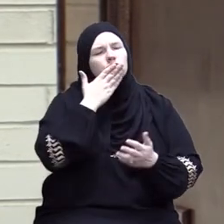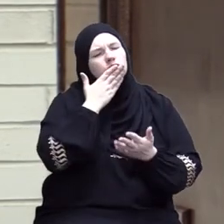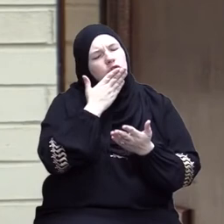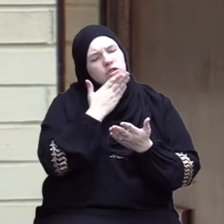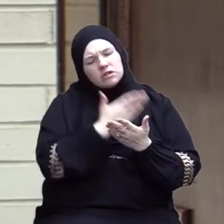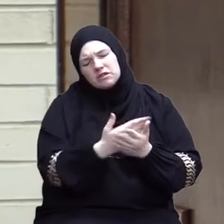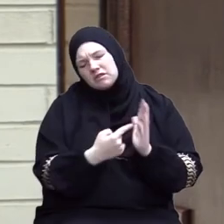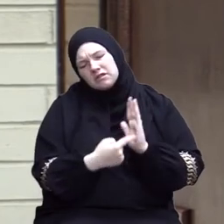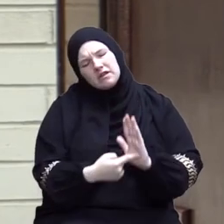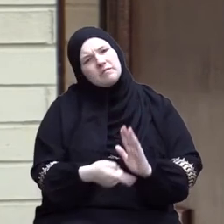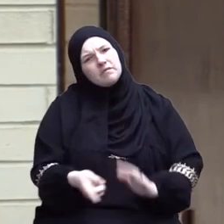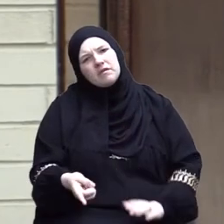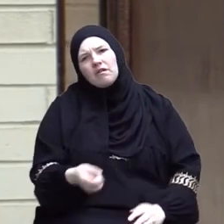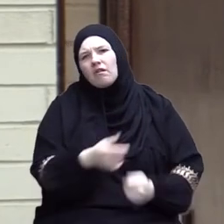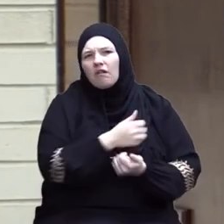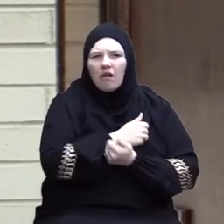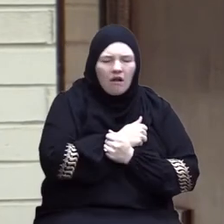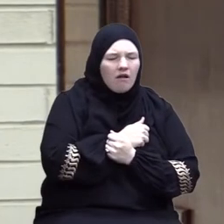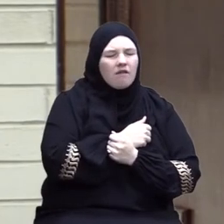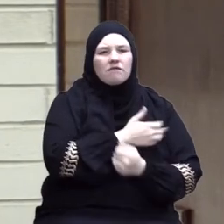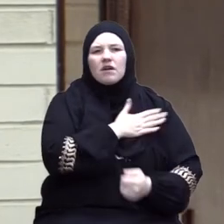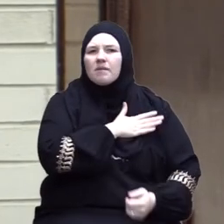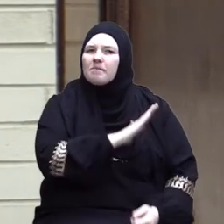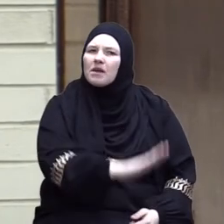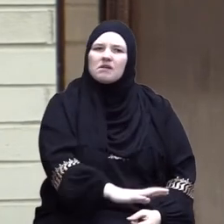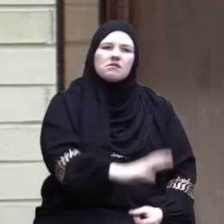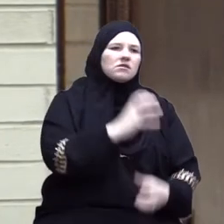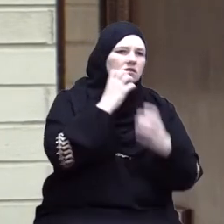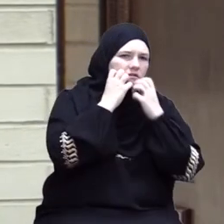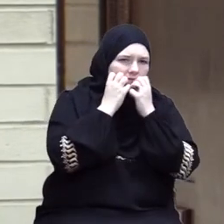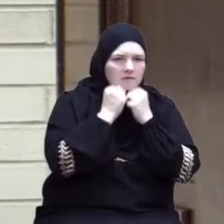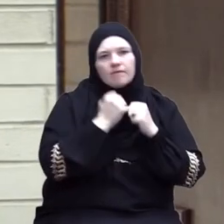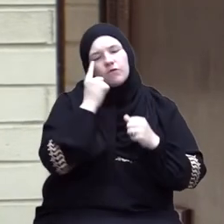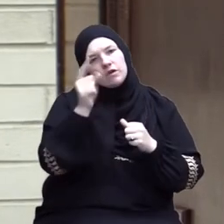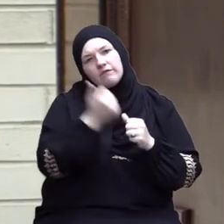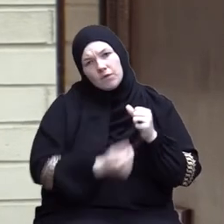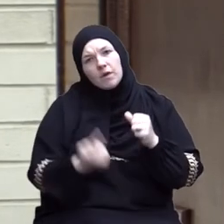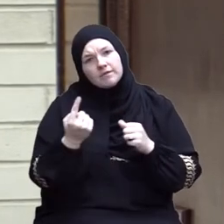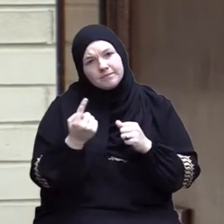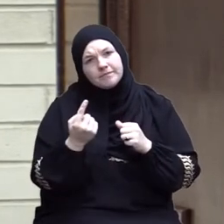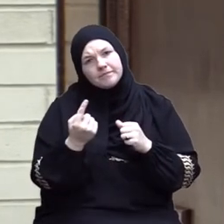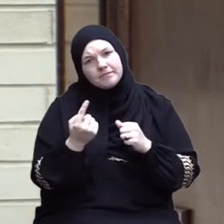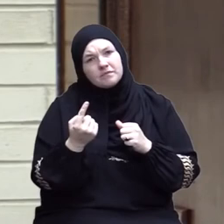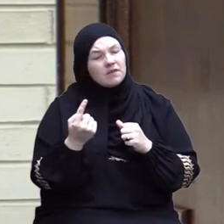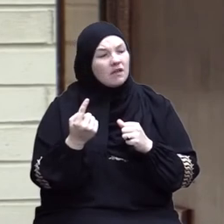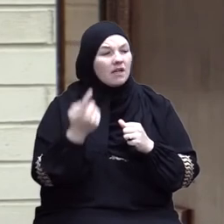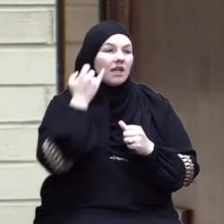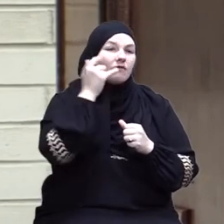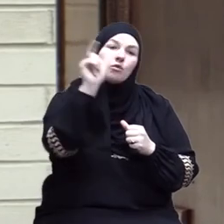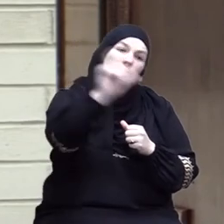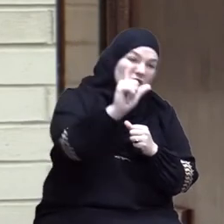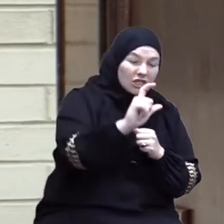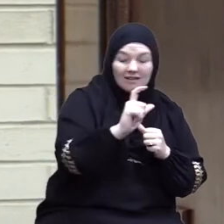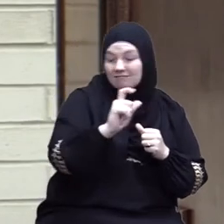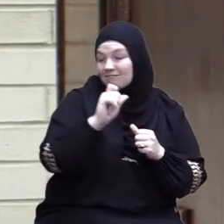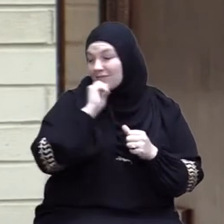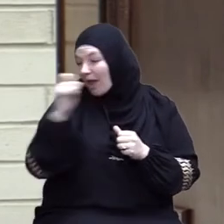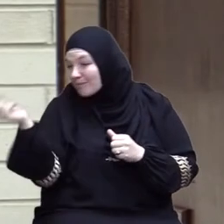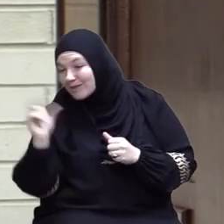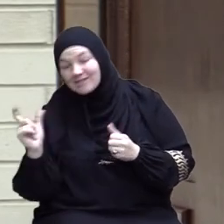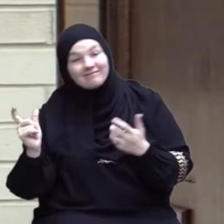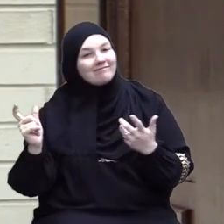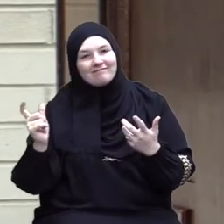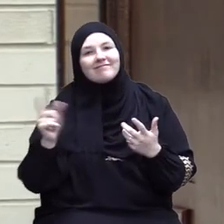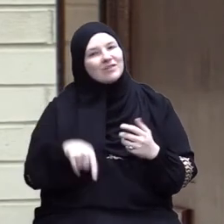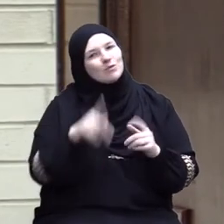example of love, compassion, and care for everyone. Whether you were Muslim or